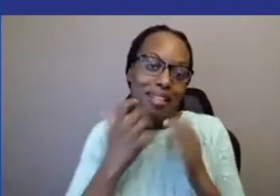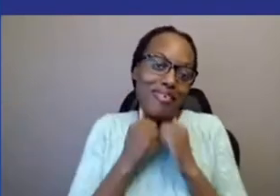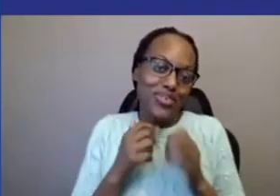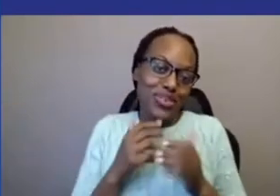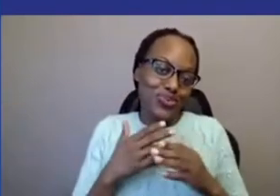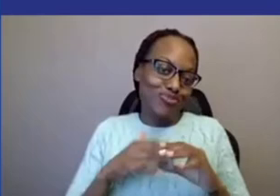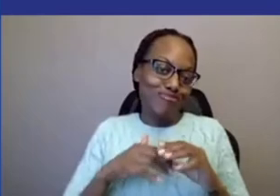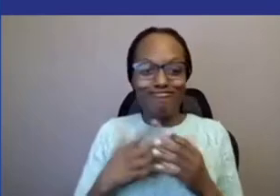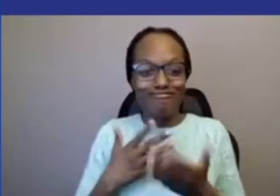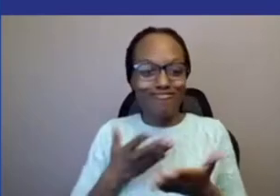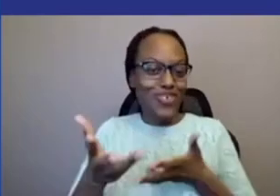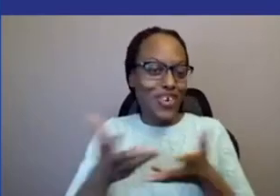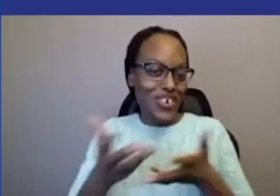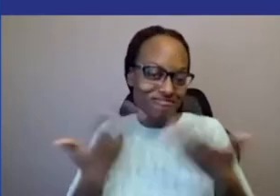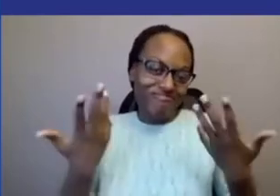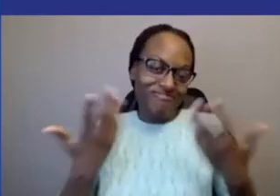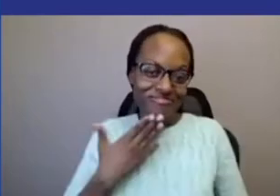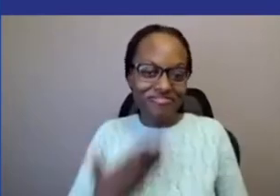Thank you.